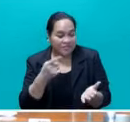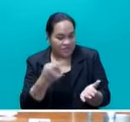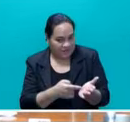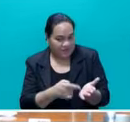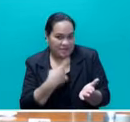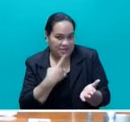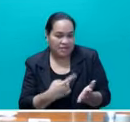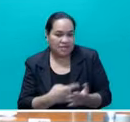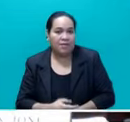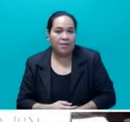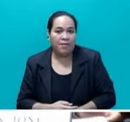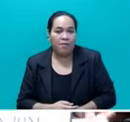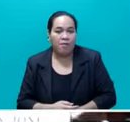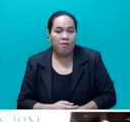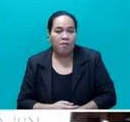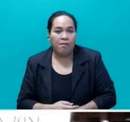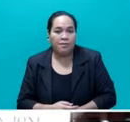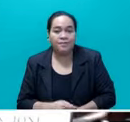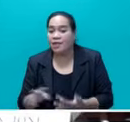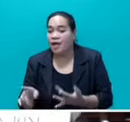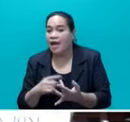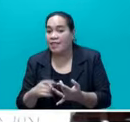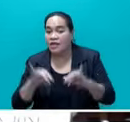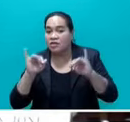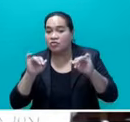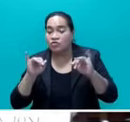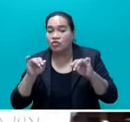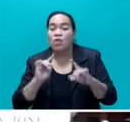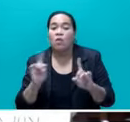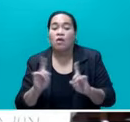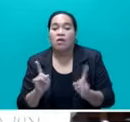secondly, Mr. Speaker, sir, the other issue, of course, is to deal with